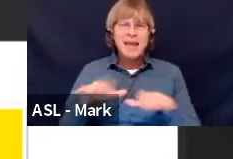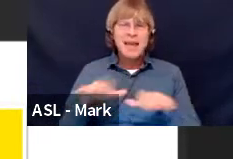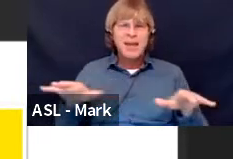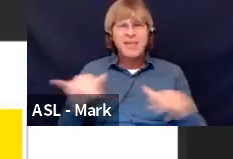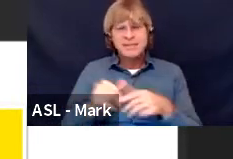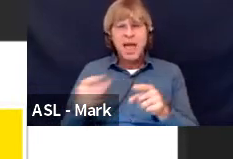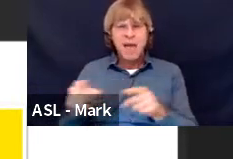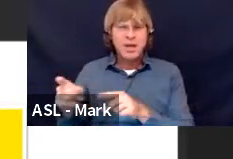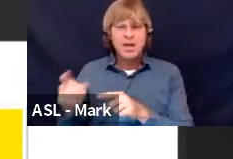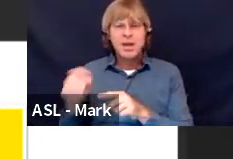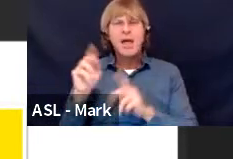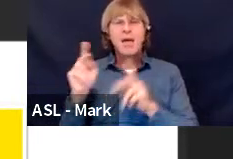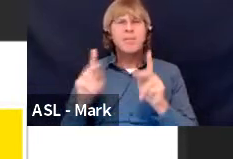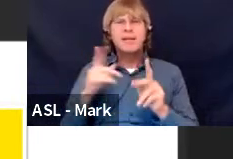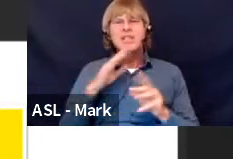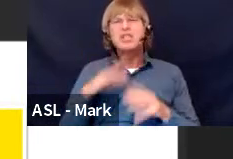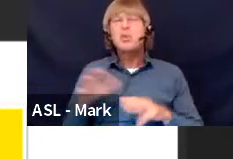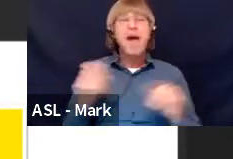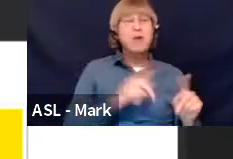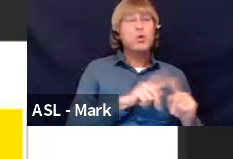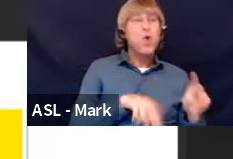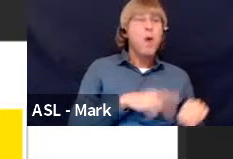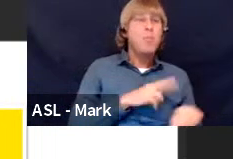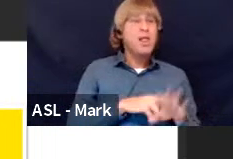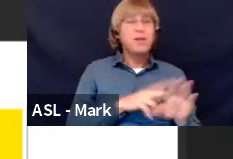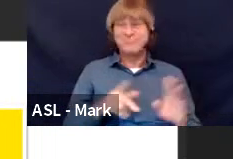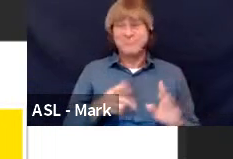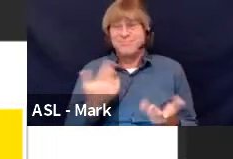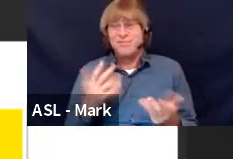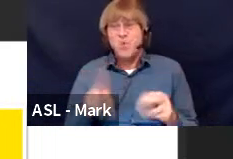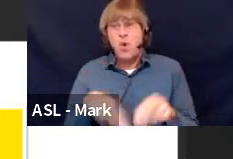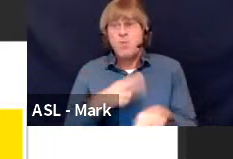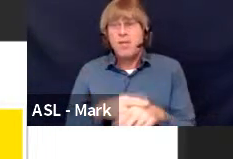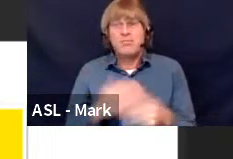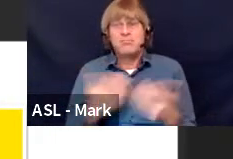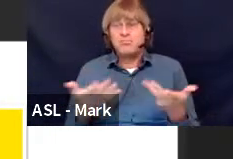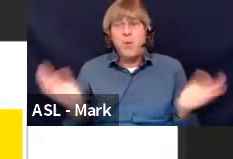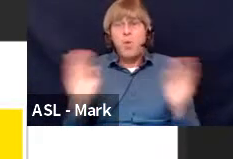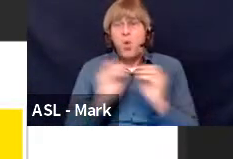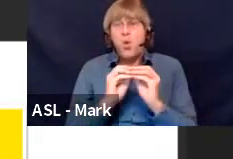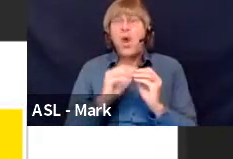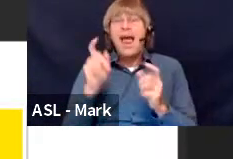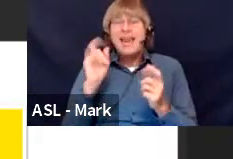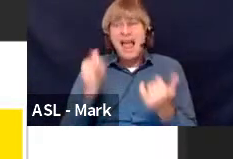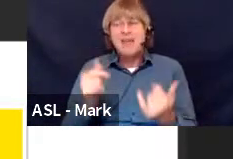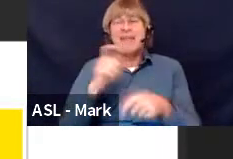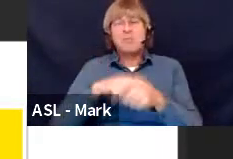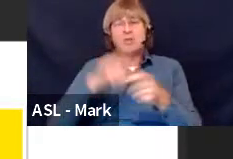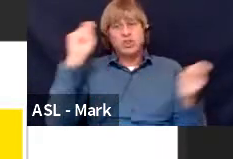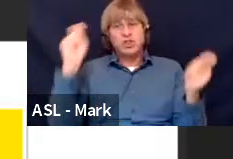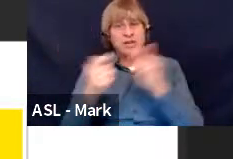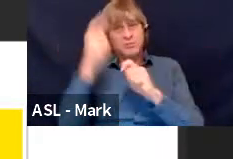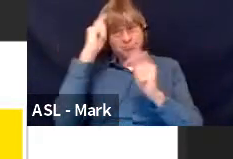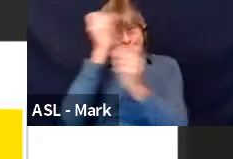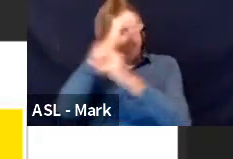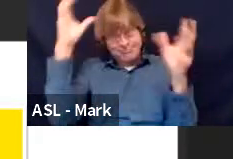that is happening, and people like, let's go back to normal. And it's like, there is no normal. This is the time to reimagine things. This is the time